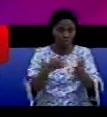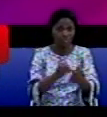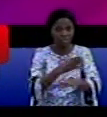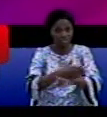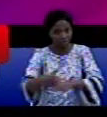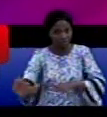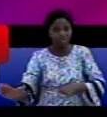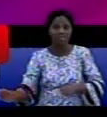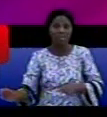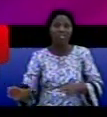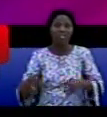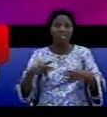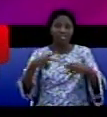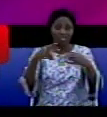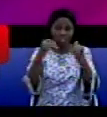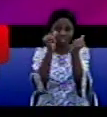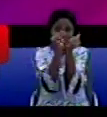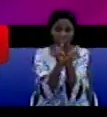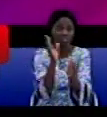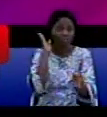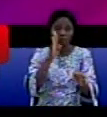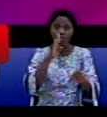will be broken.